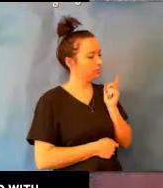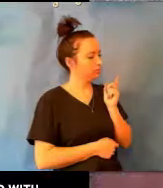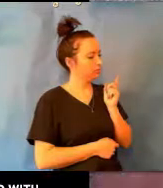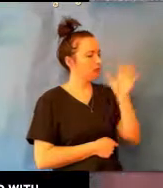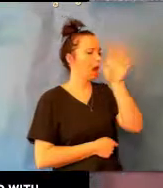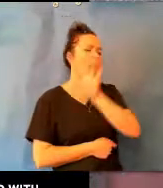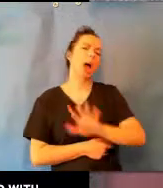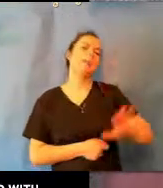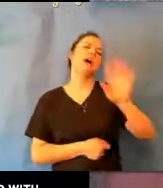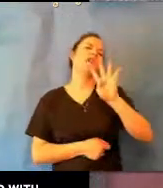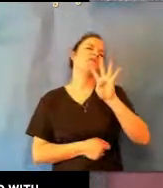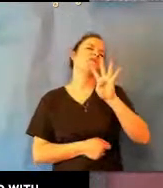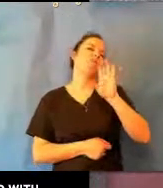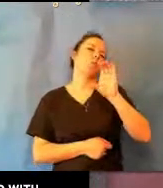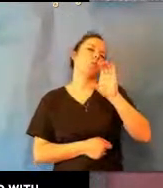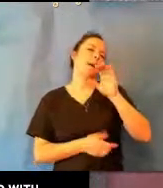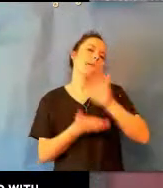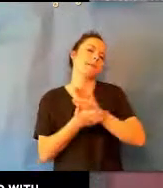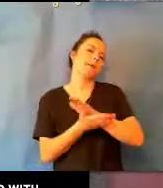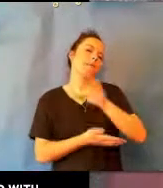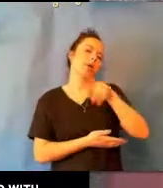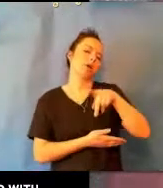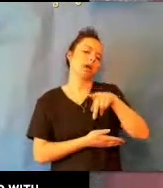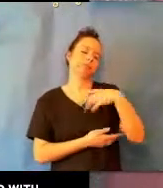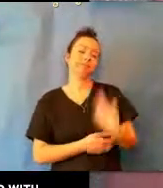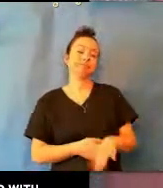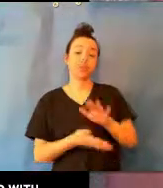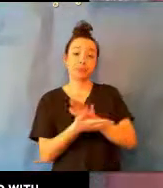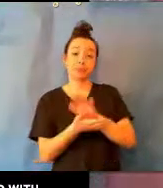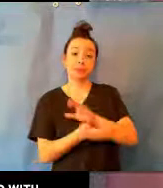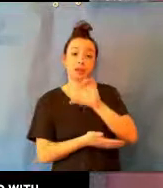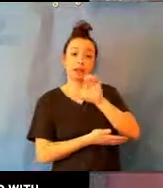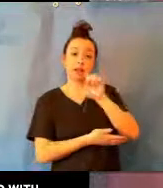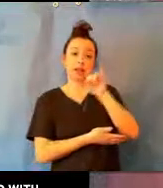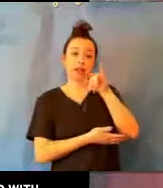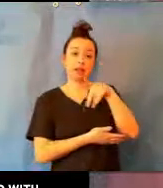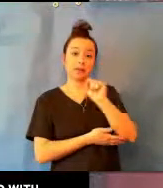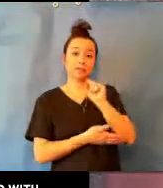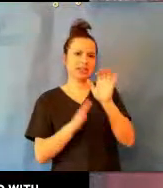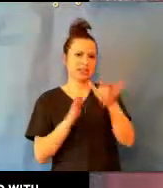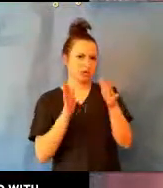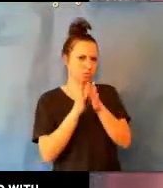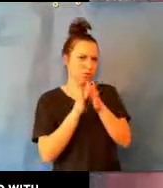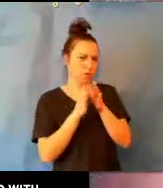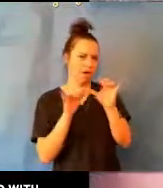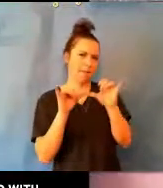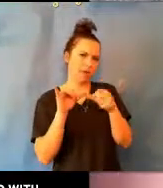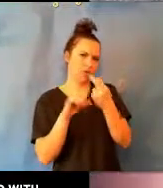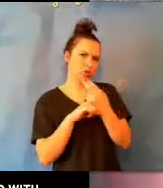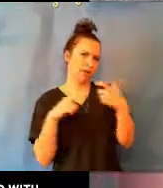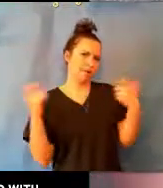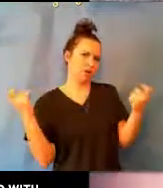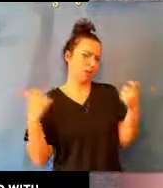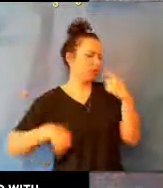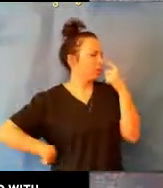He's about 4 paper clips long. And those are our little paper clips. What if we used our big paper clips?